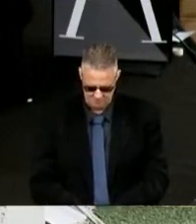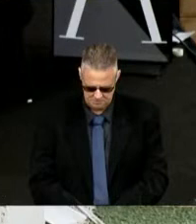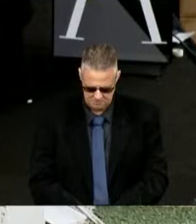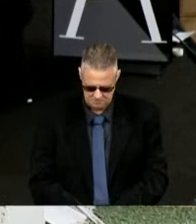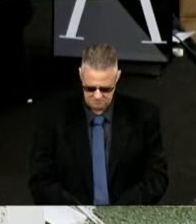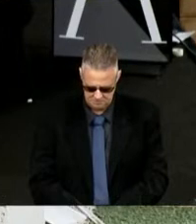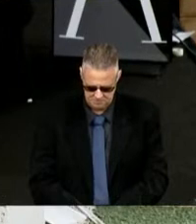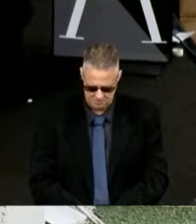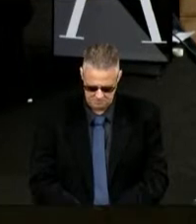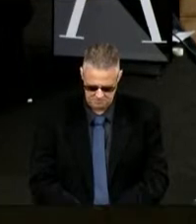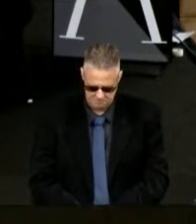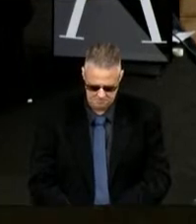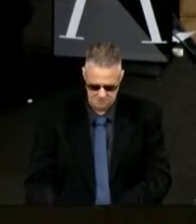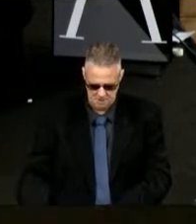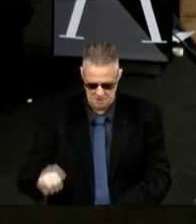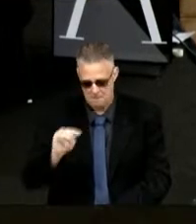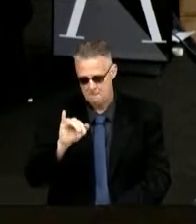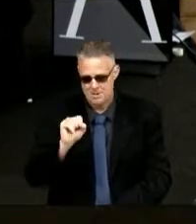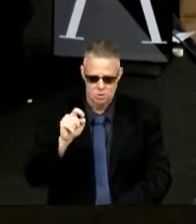Mr. Andrews.